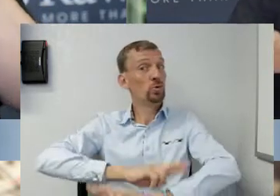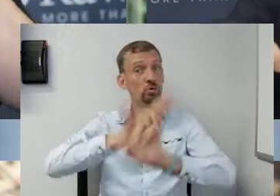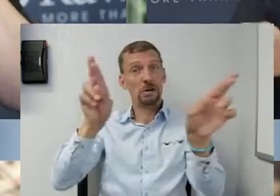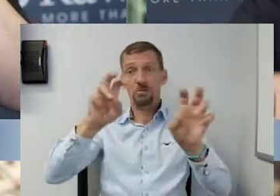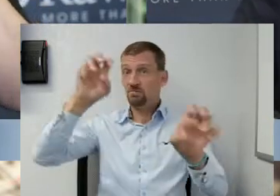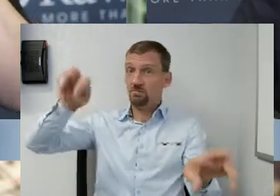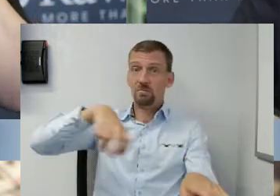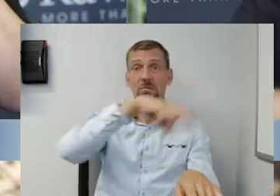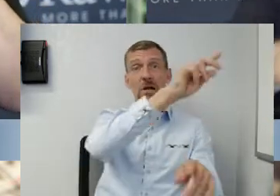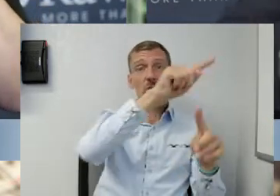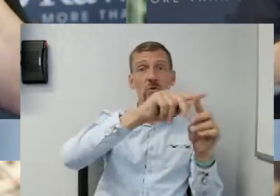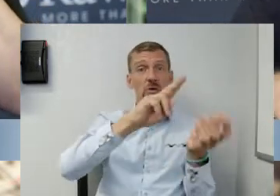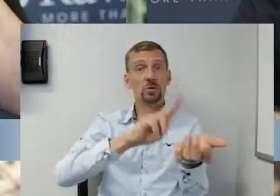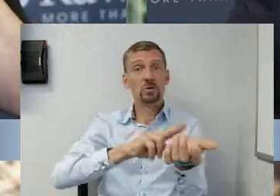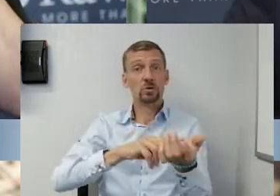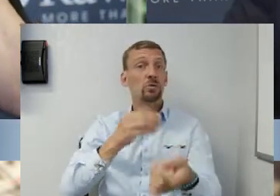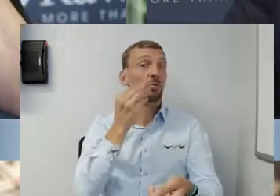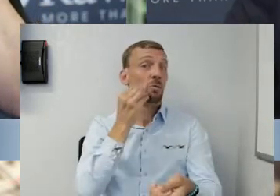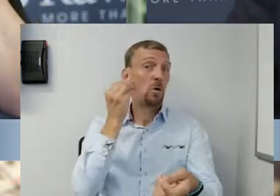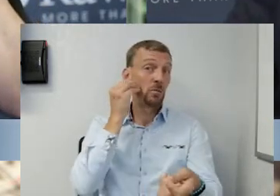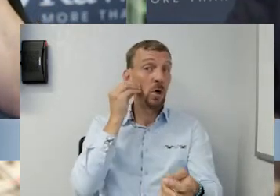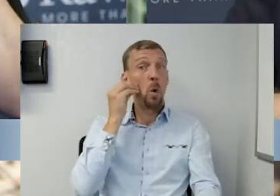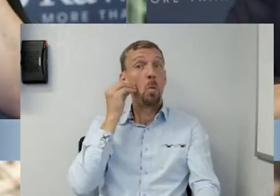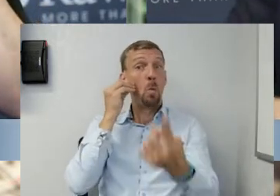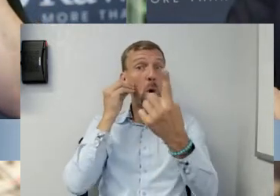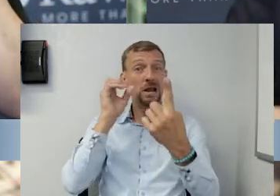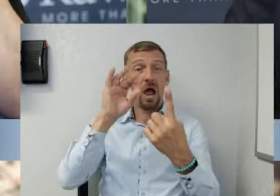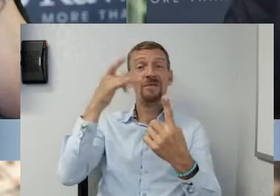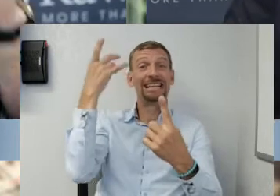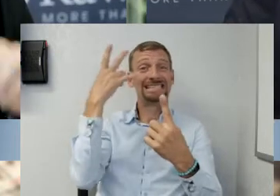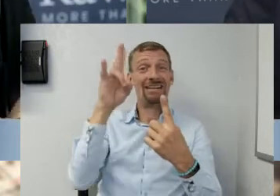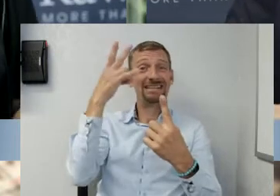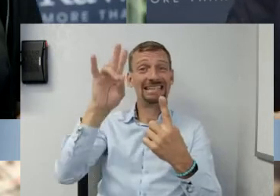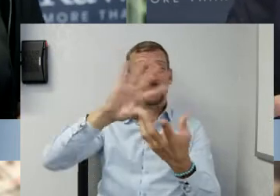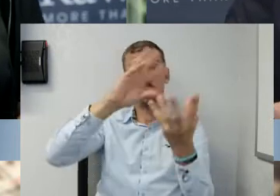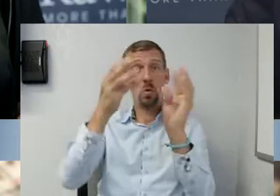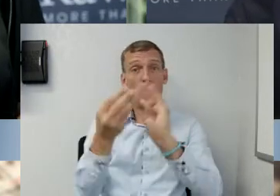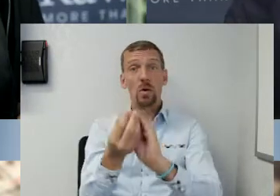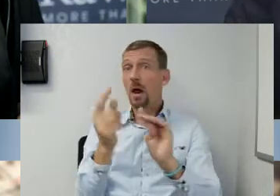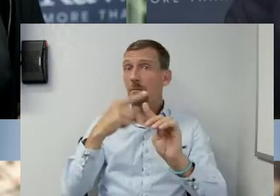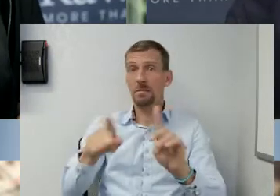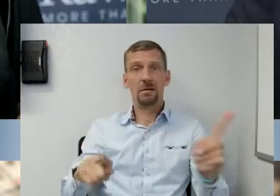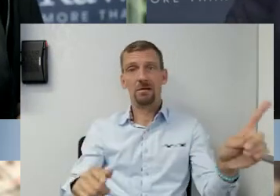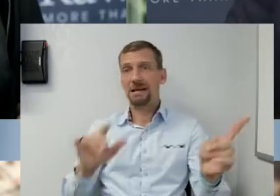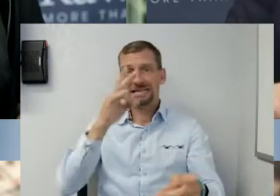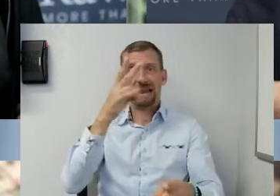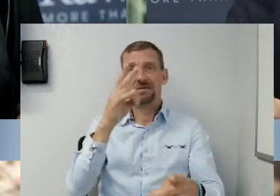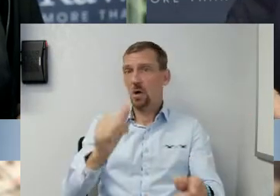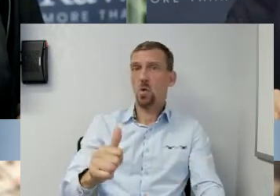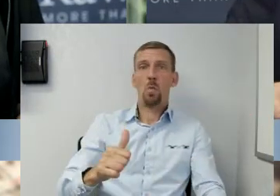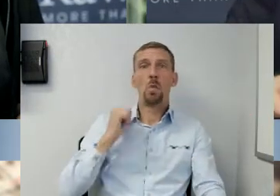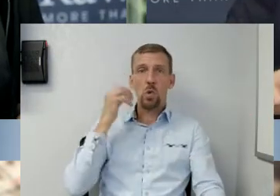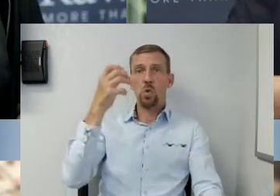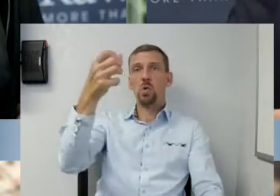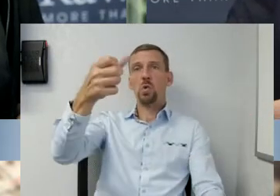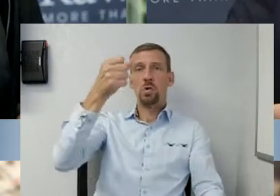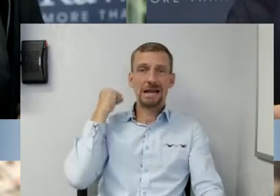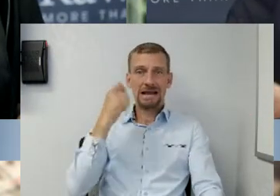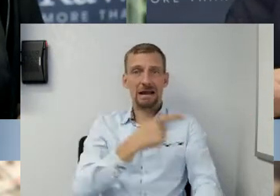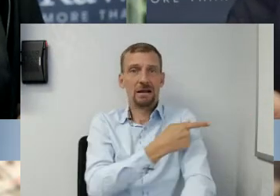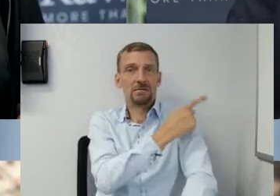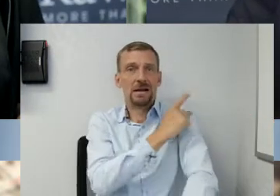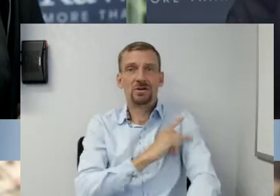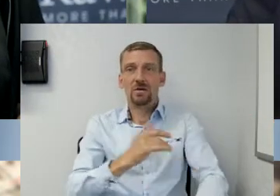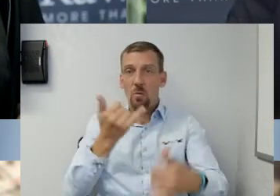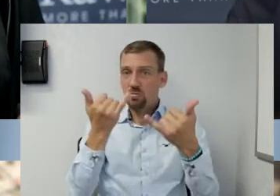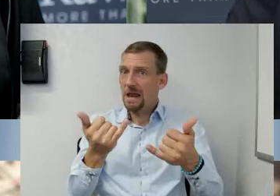transferred back to a nursing home, one of those 17 nursing homes. But those nursing homes will not take those patients. In fact, they're not allowed